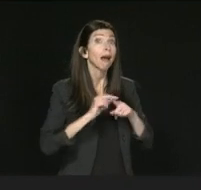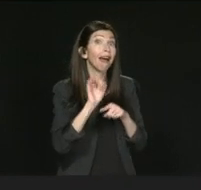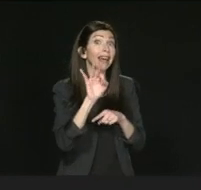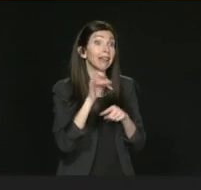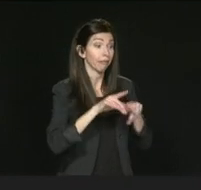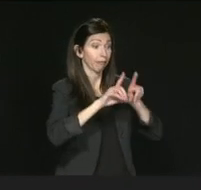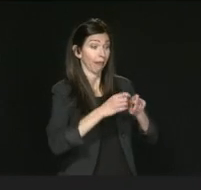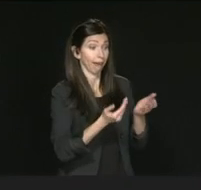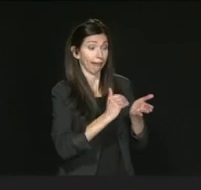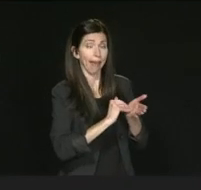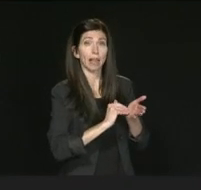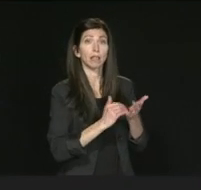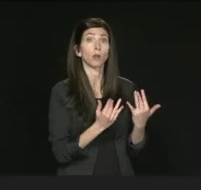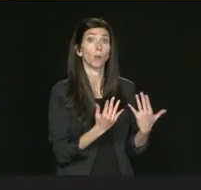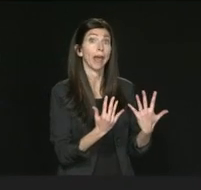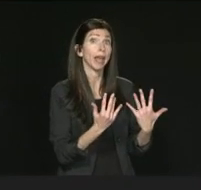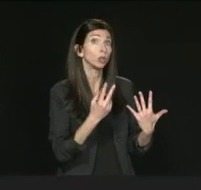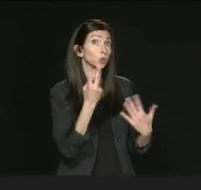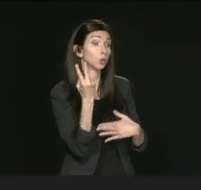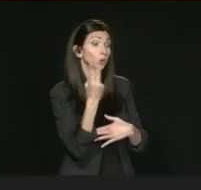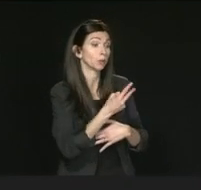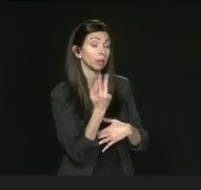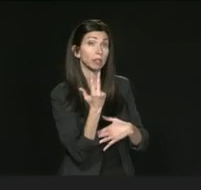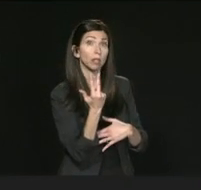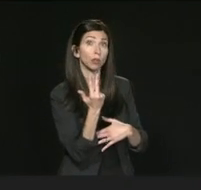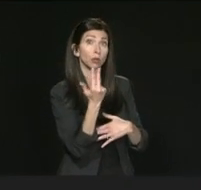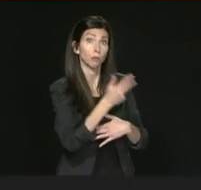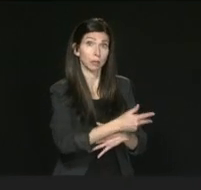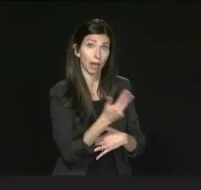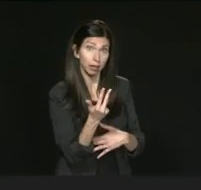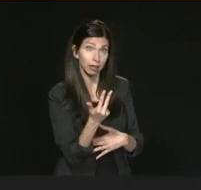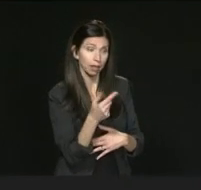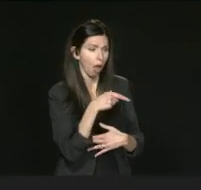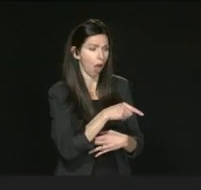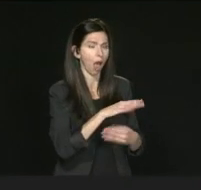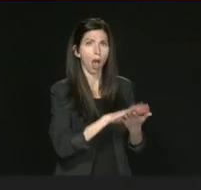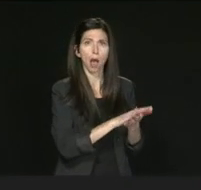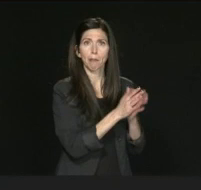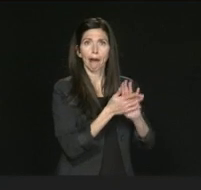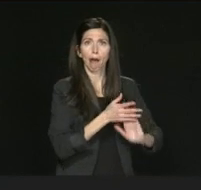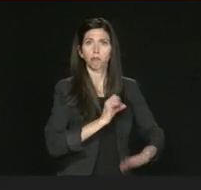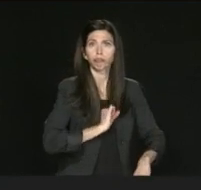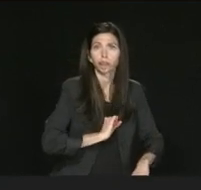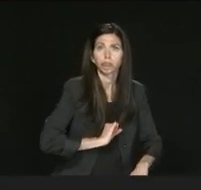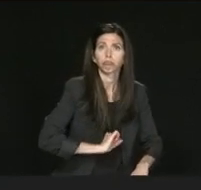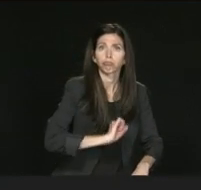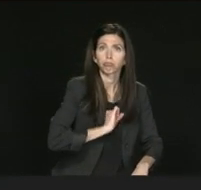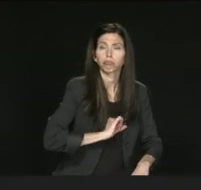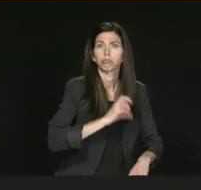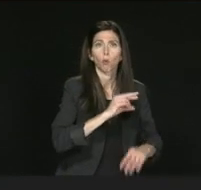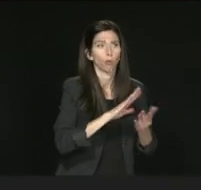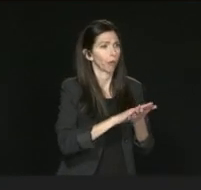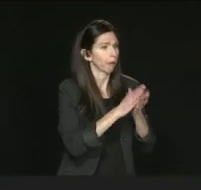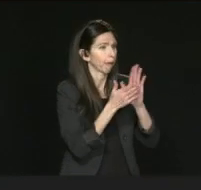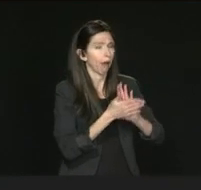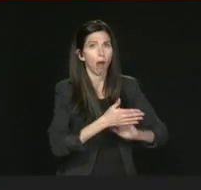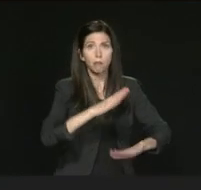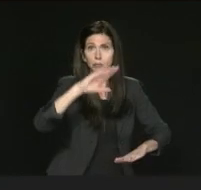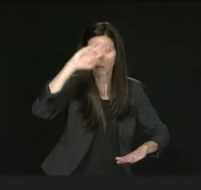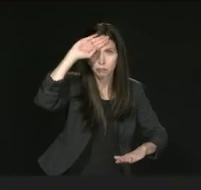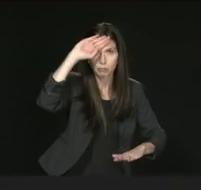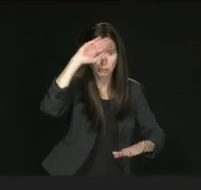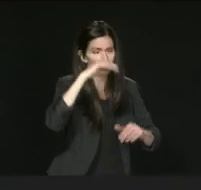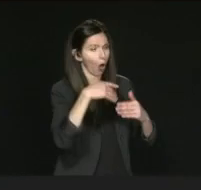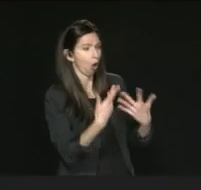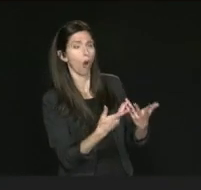symptoms and then more clearly be seen to have contracted COVID-19. And then when it comes to the right place, we